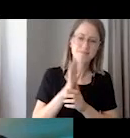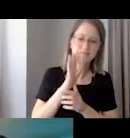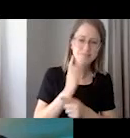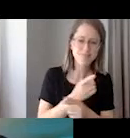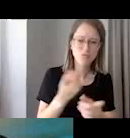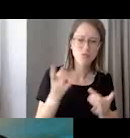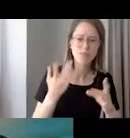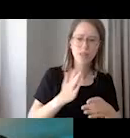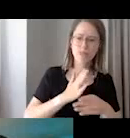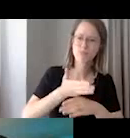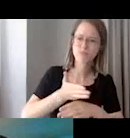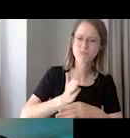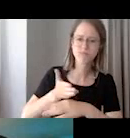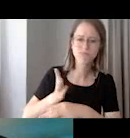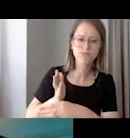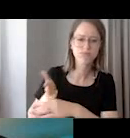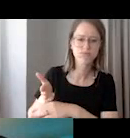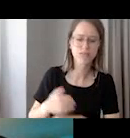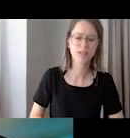work.